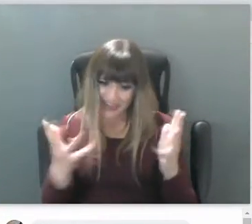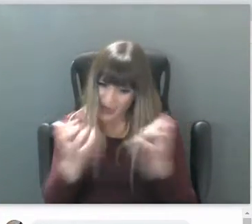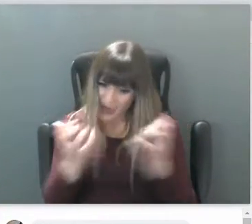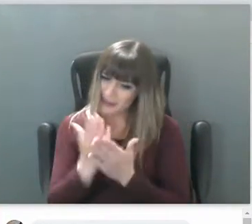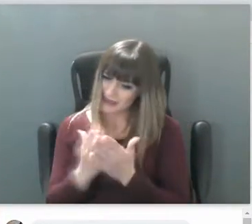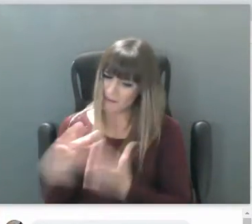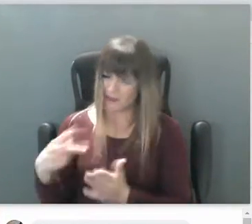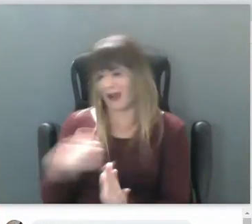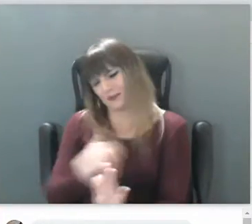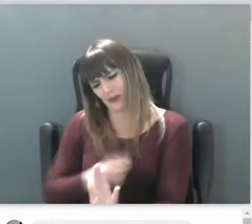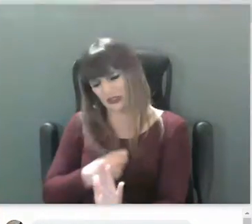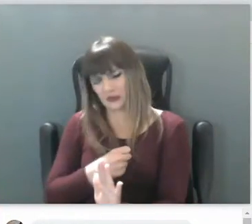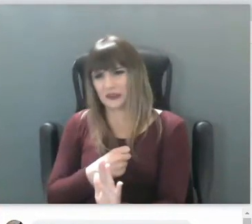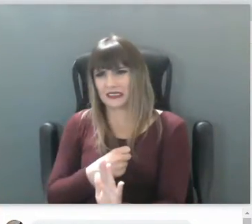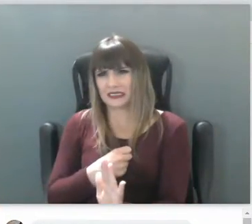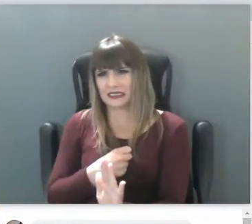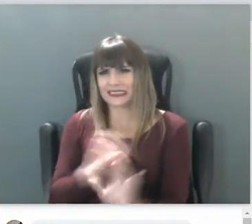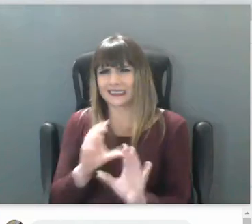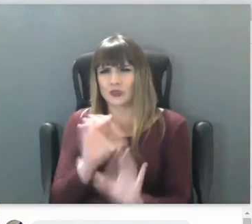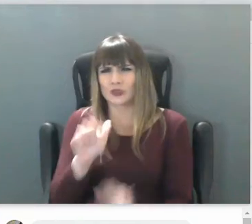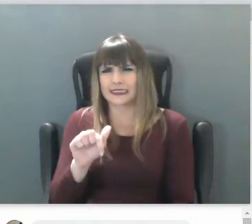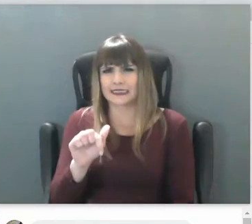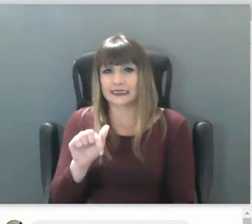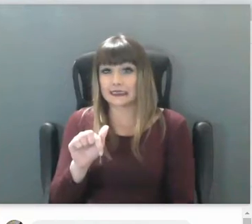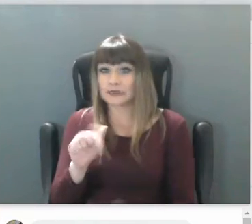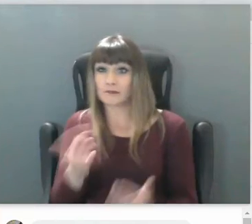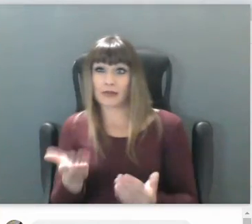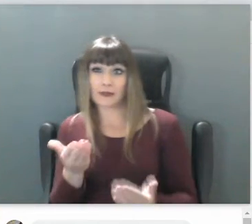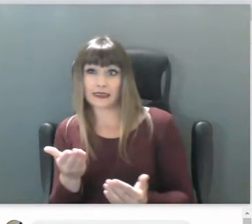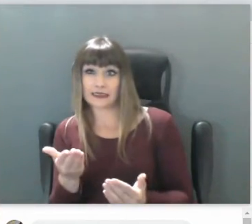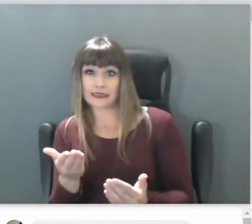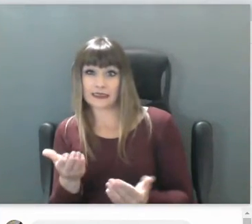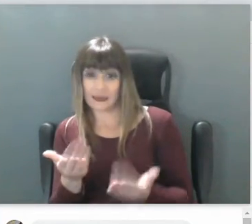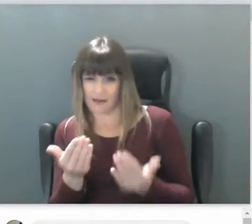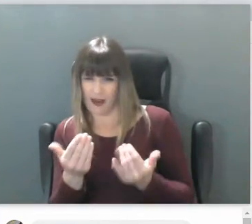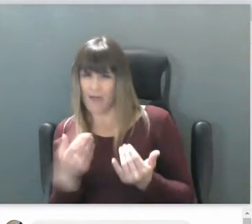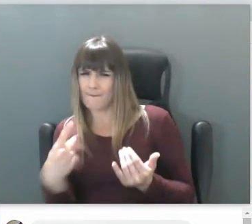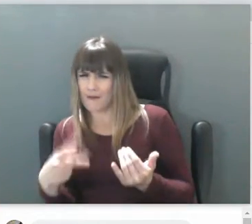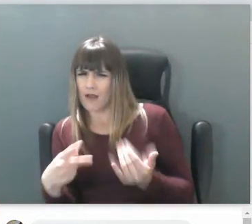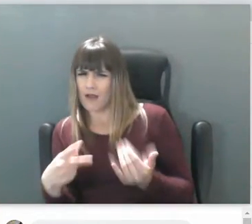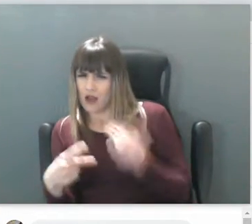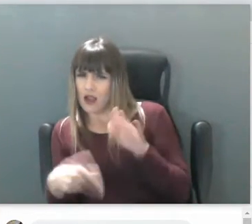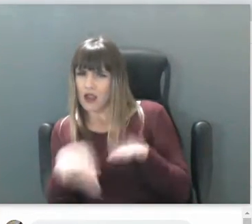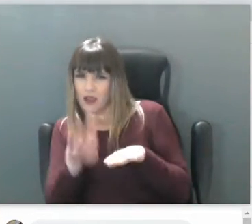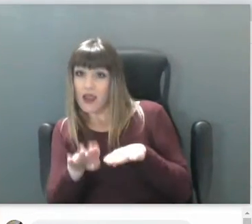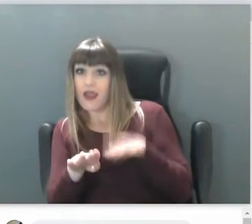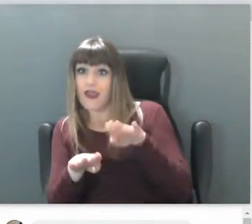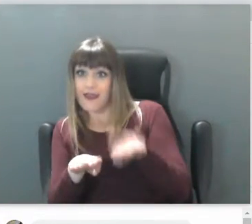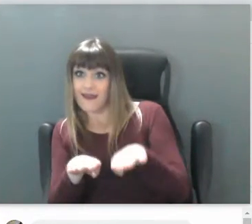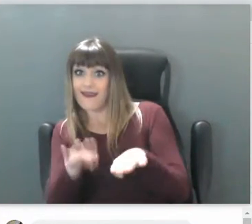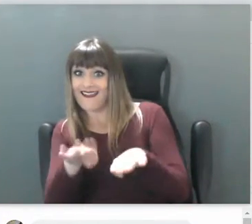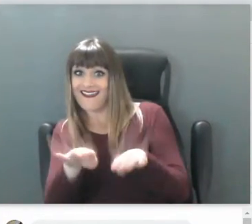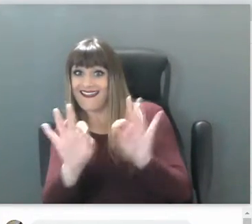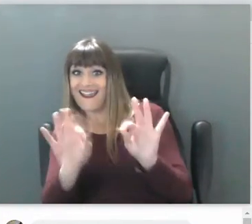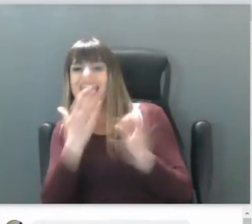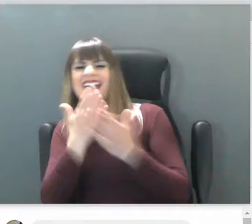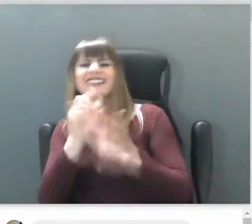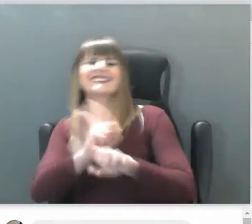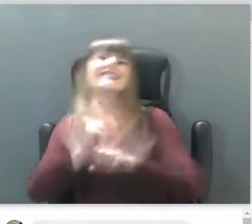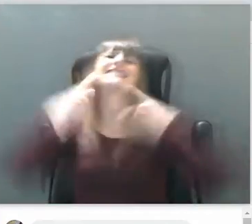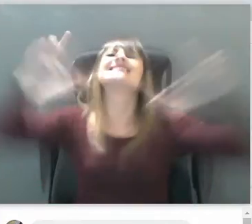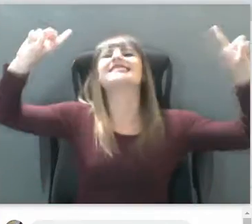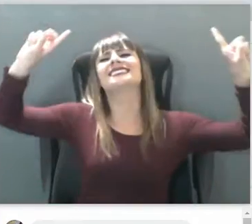I'm sorry. Here. Let's do this. Ready? Come on the purple. Now step on the canvas. Good job. There we go.